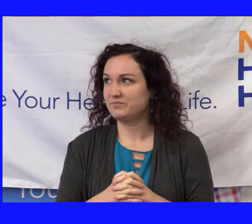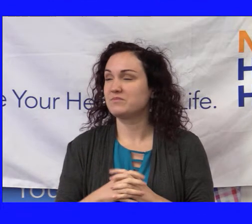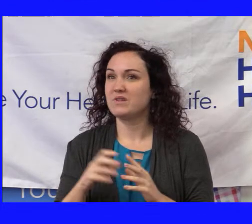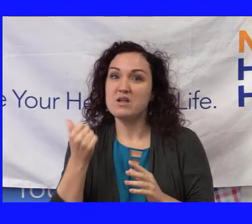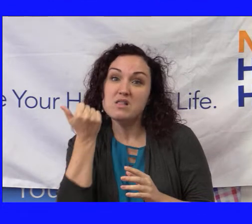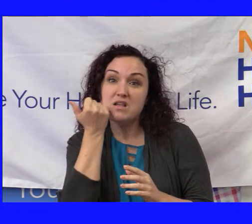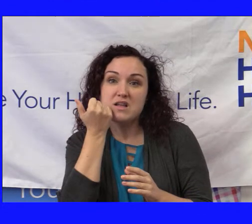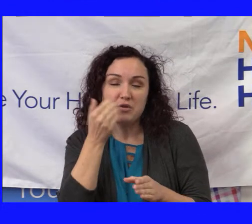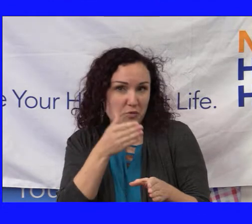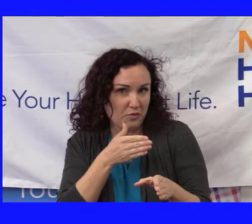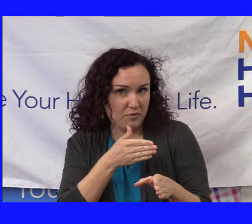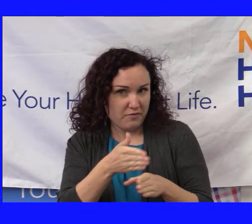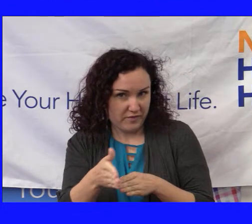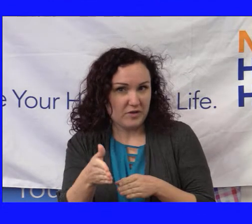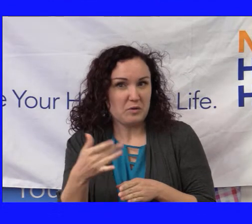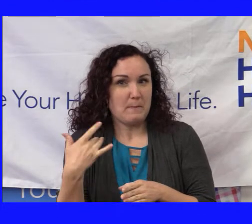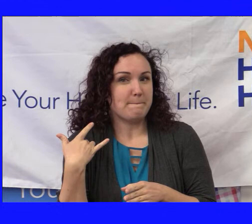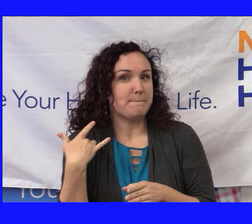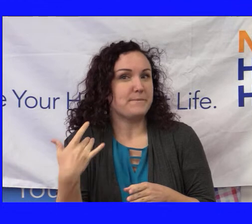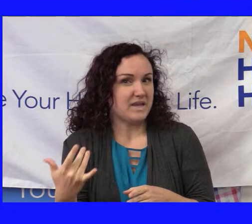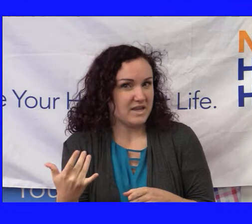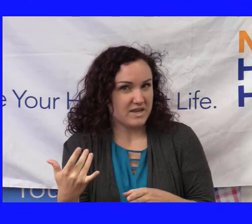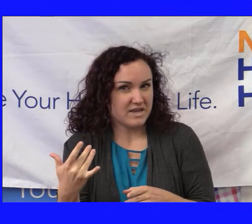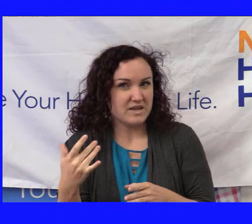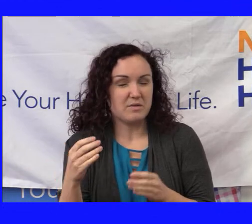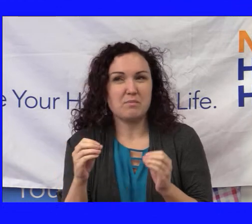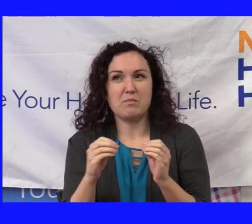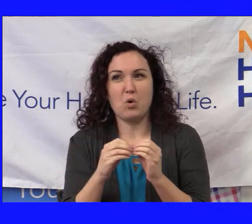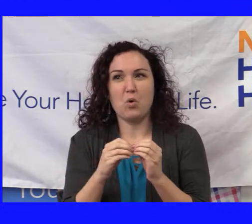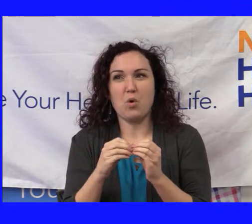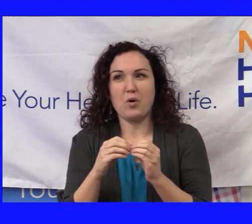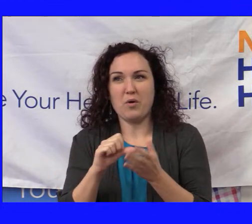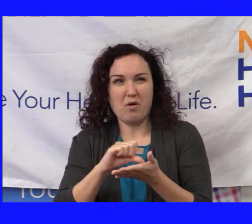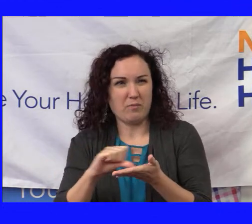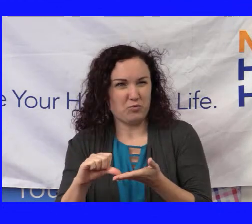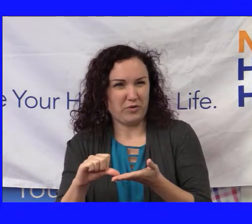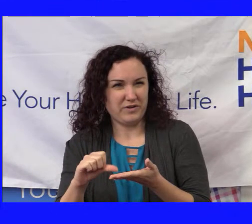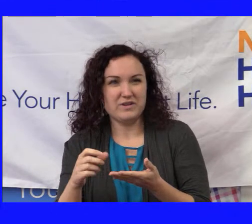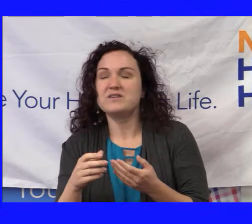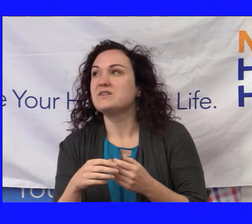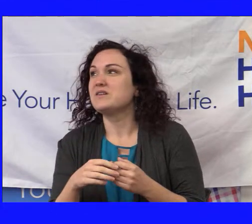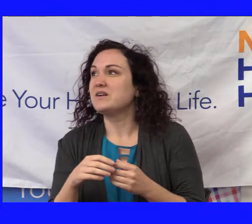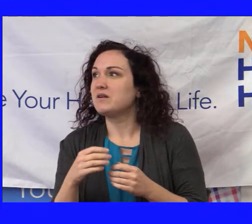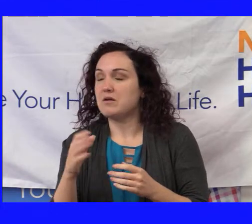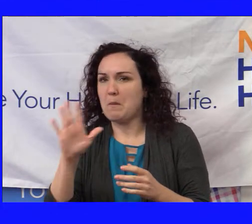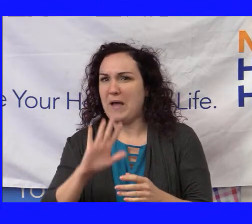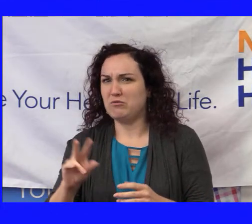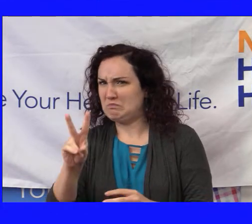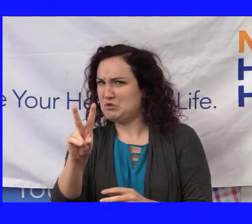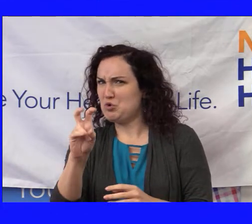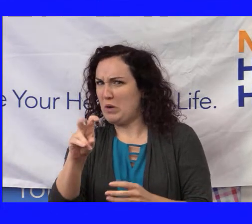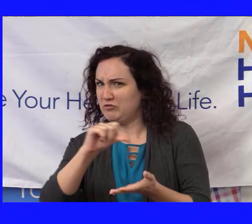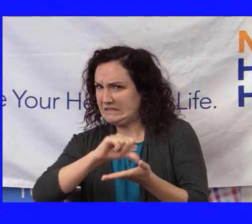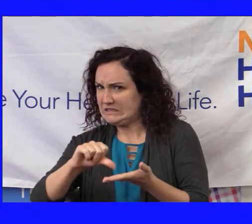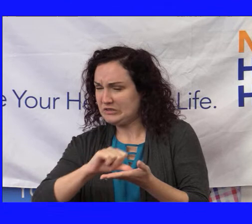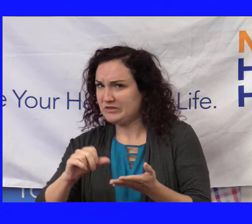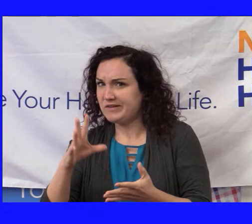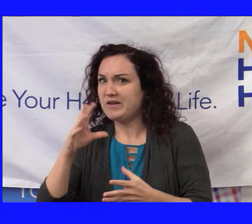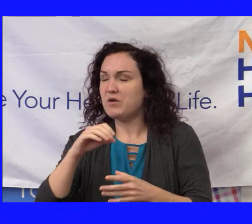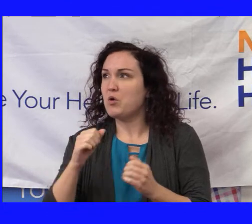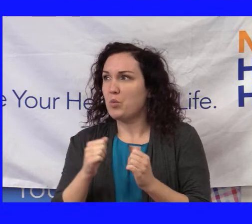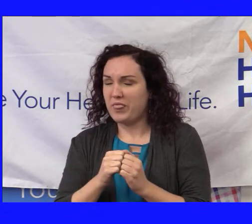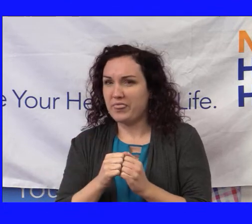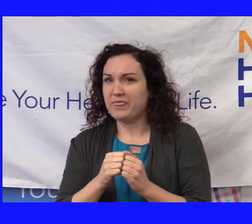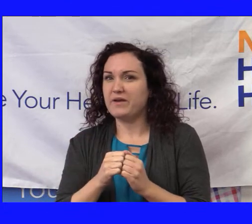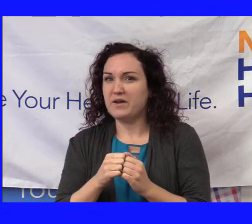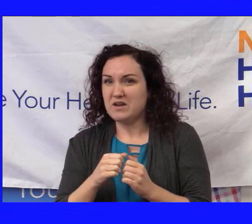do our treatment are called operatories, and we have approximately 200 operatories or places